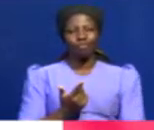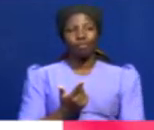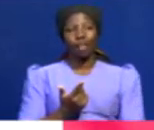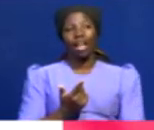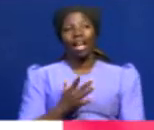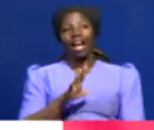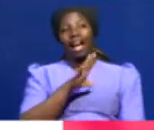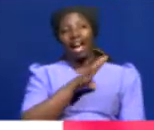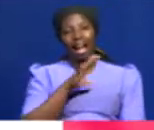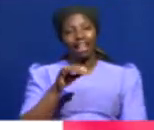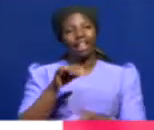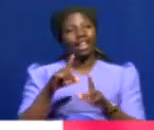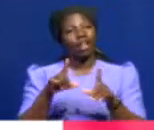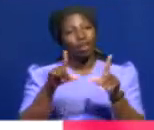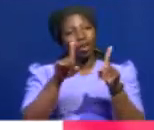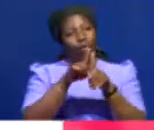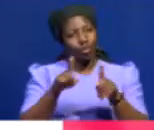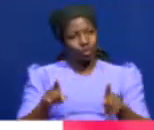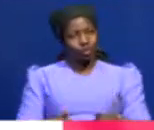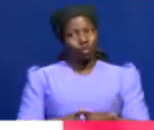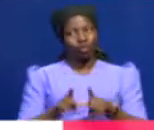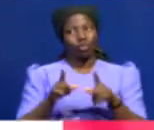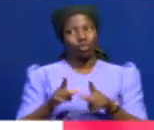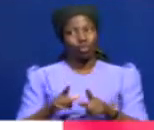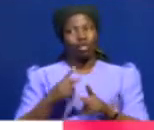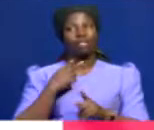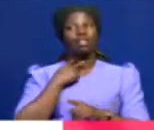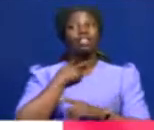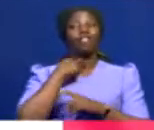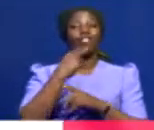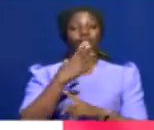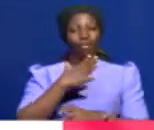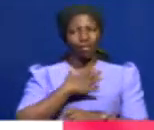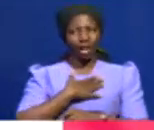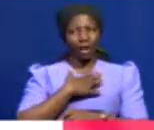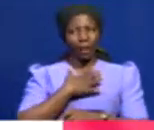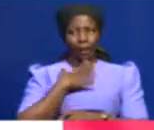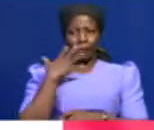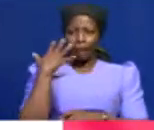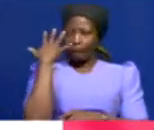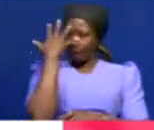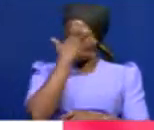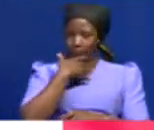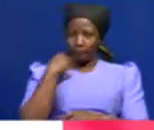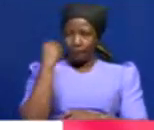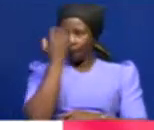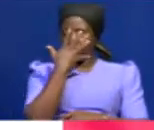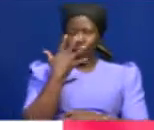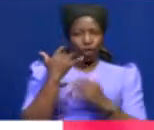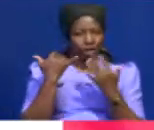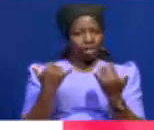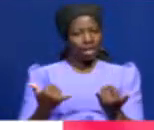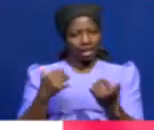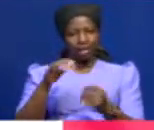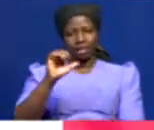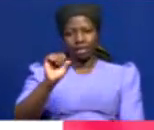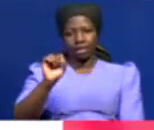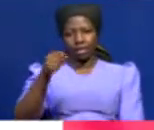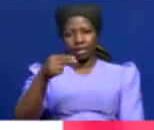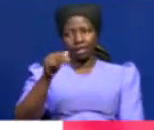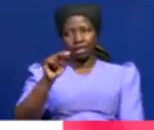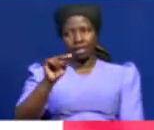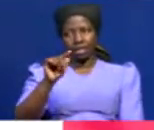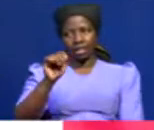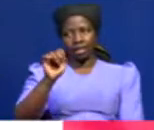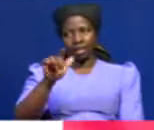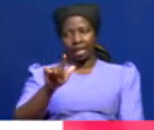And echoing the voice of our beautiful young Chantel,